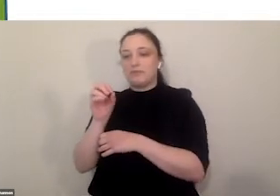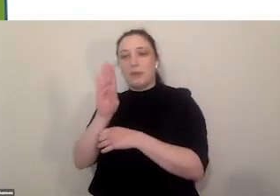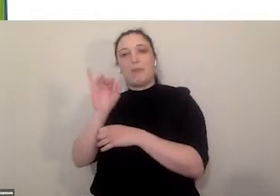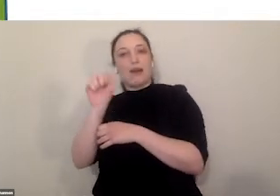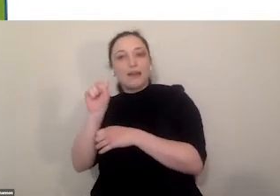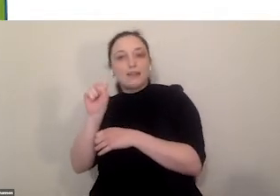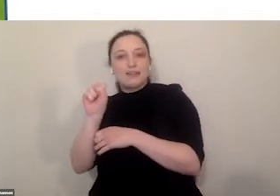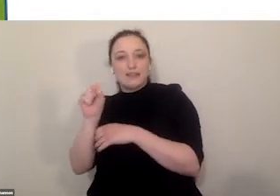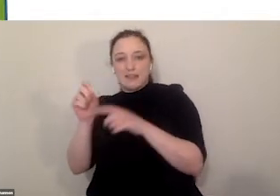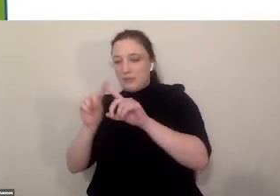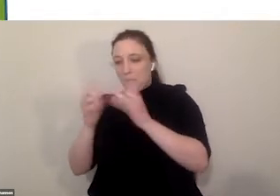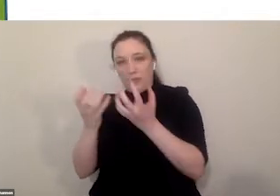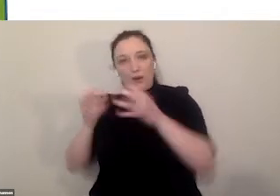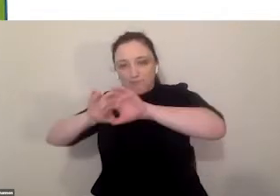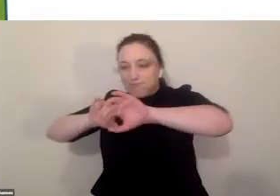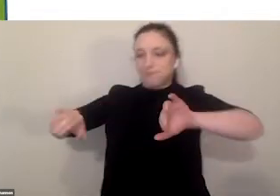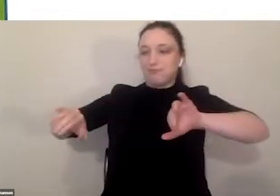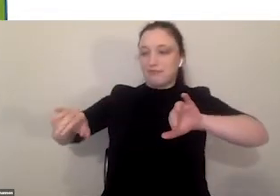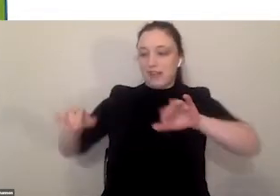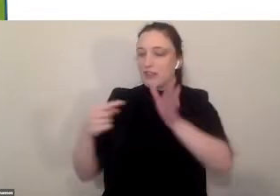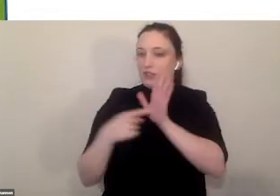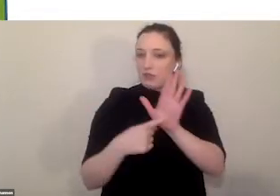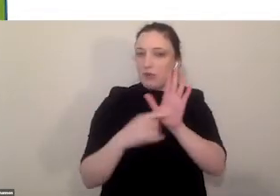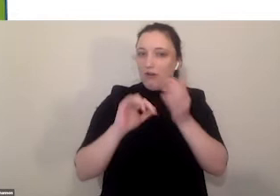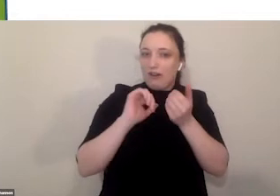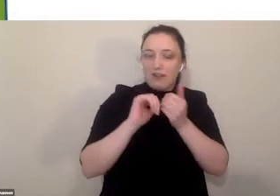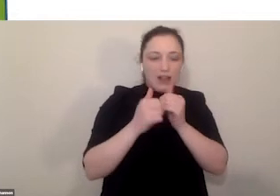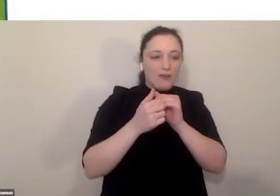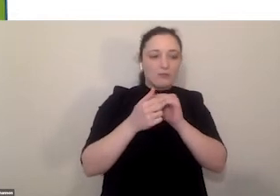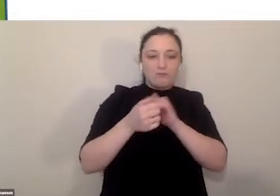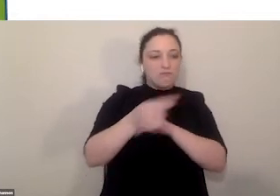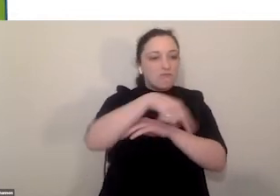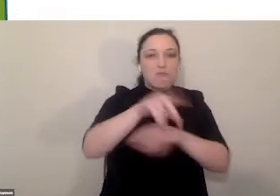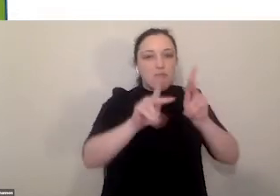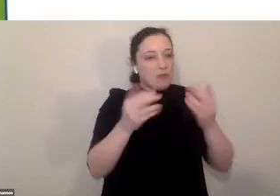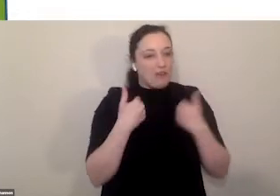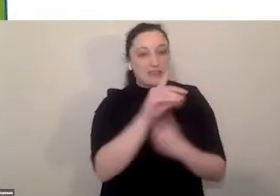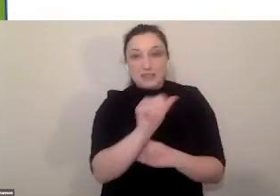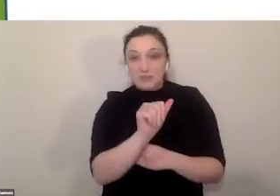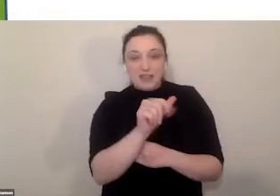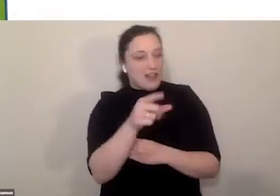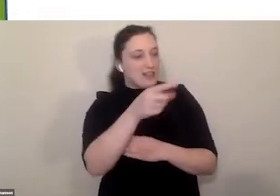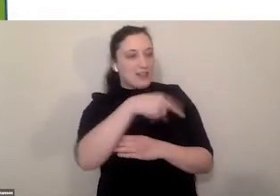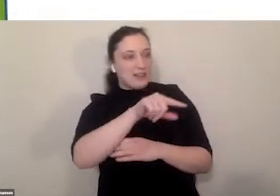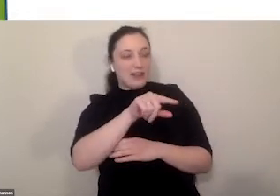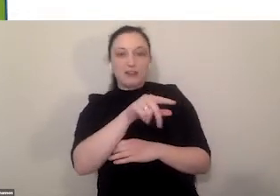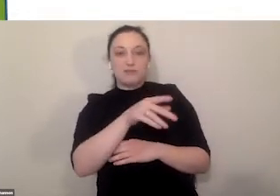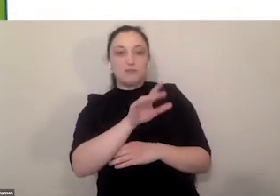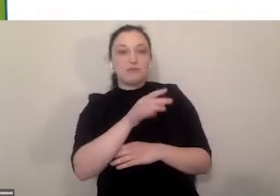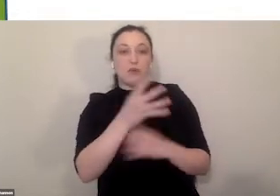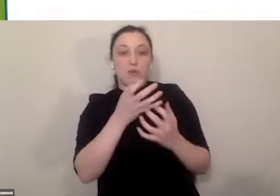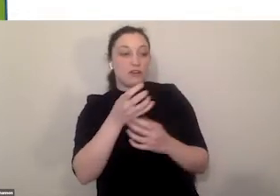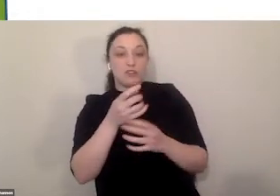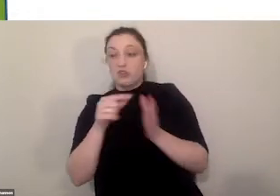really to help them understand the full value of the perspectives that individuals who